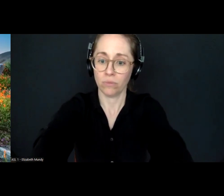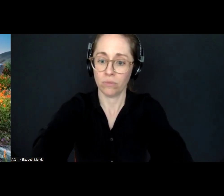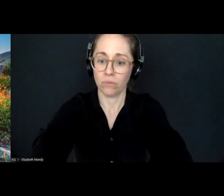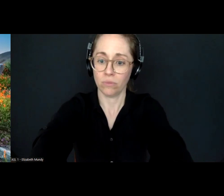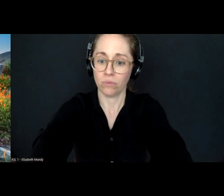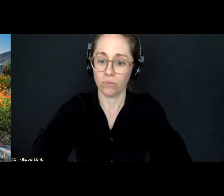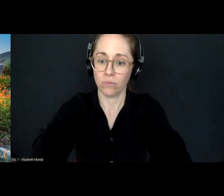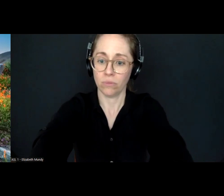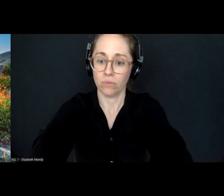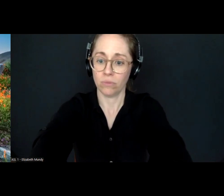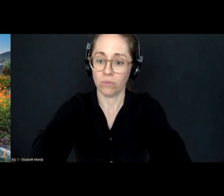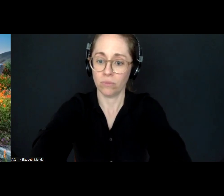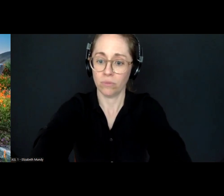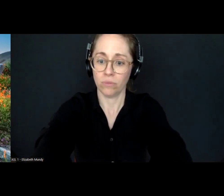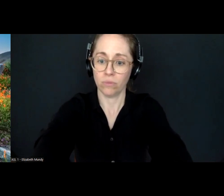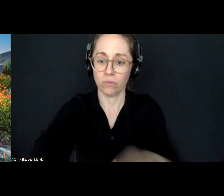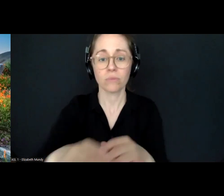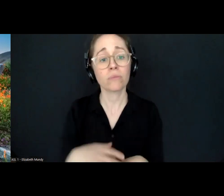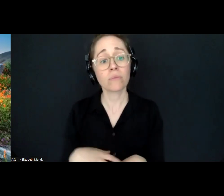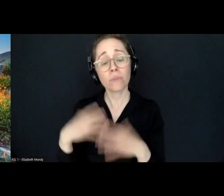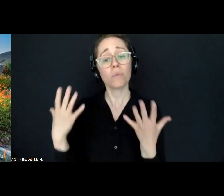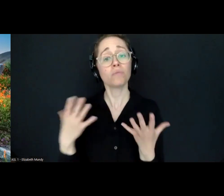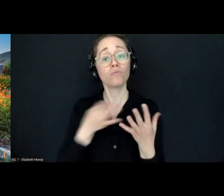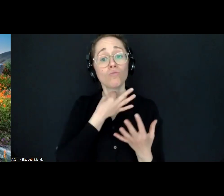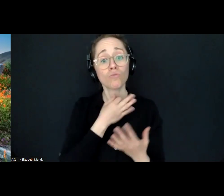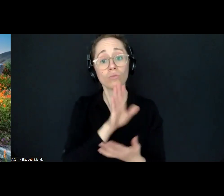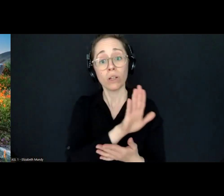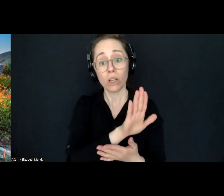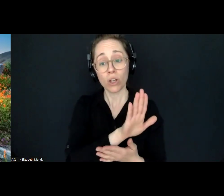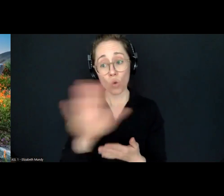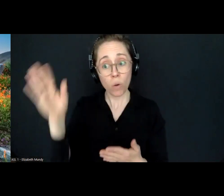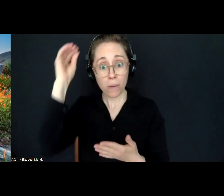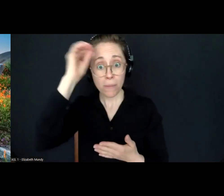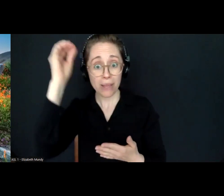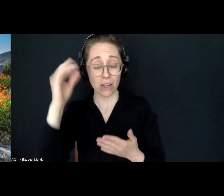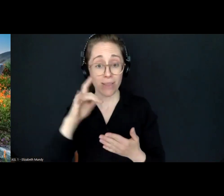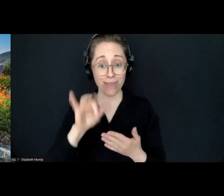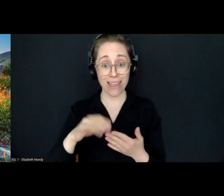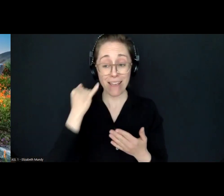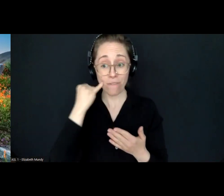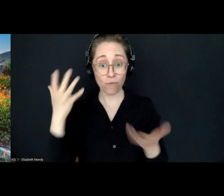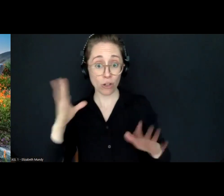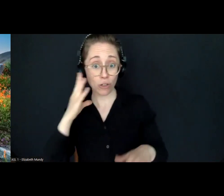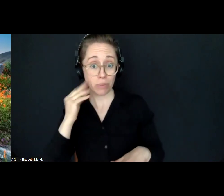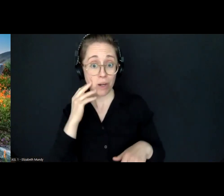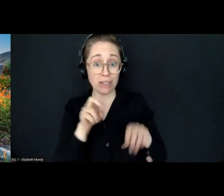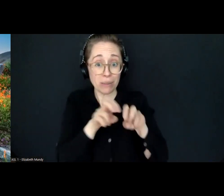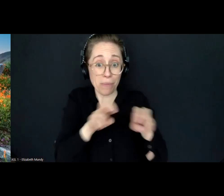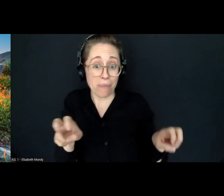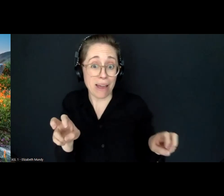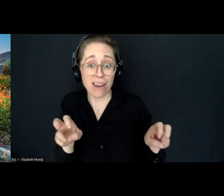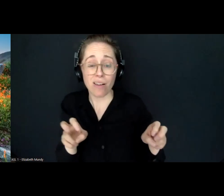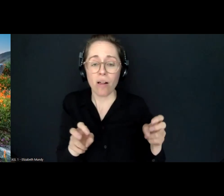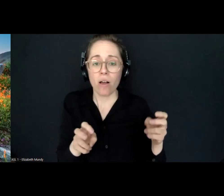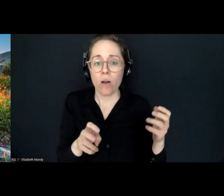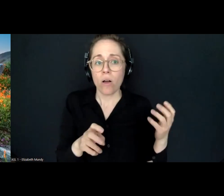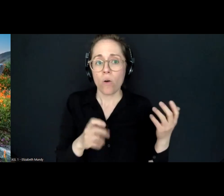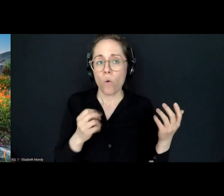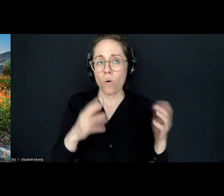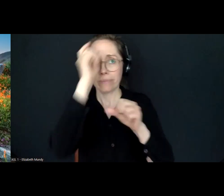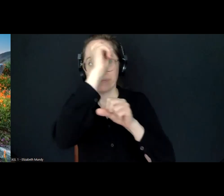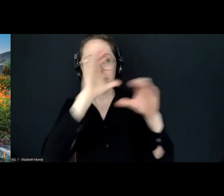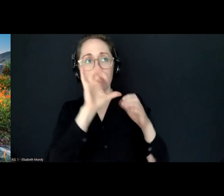hearing from that panel? How can it be most beneficially structured in a way that, again, we can